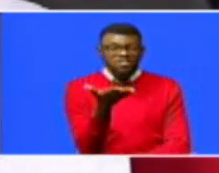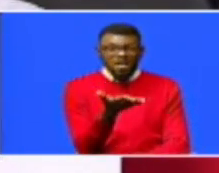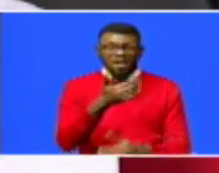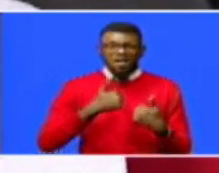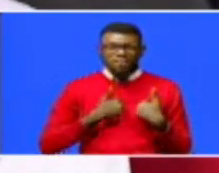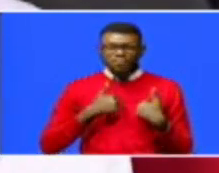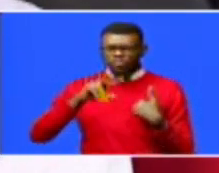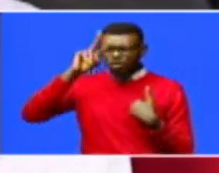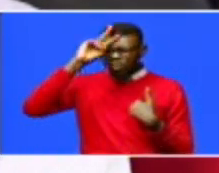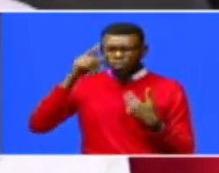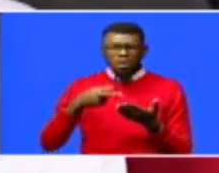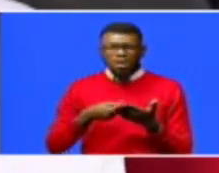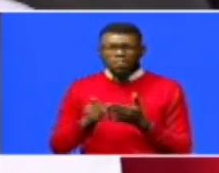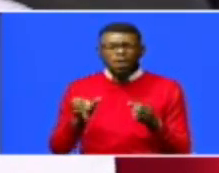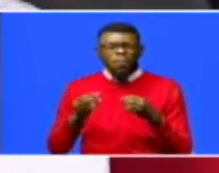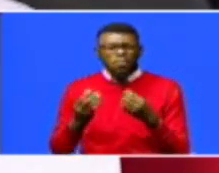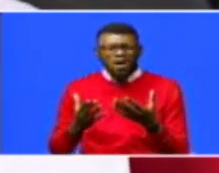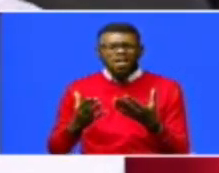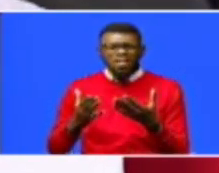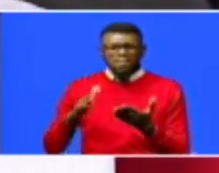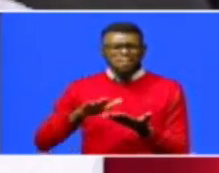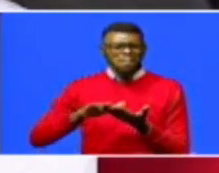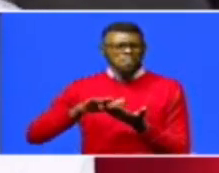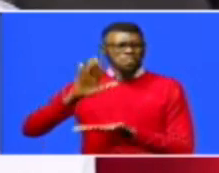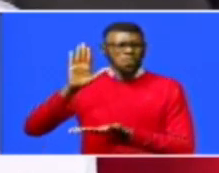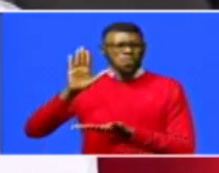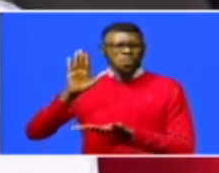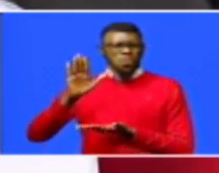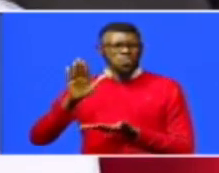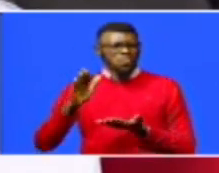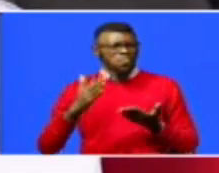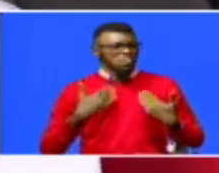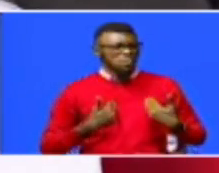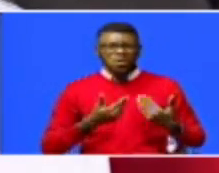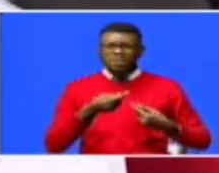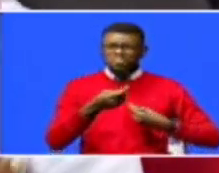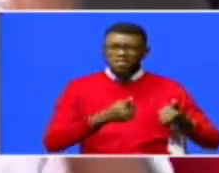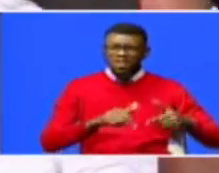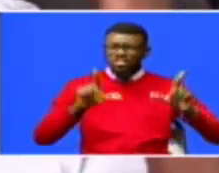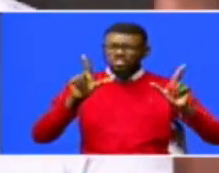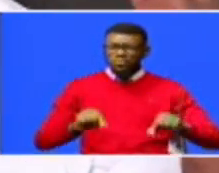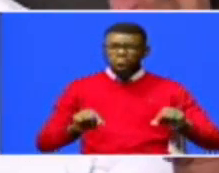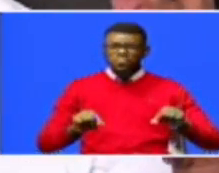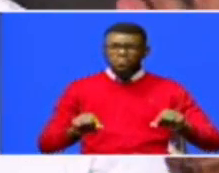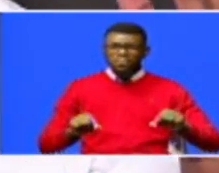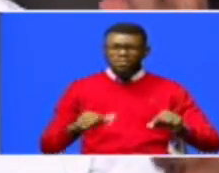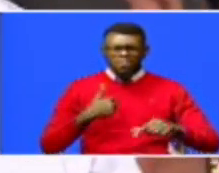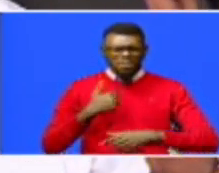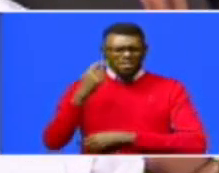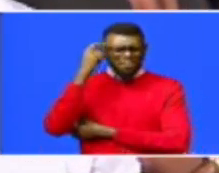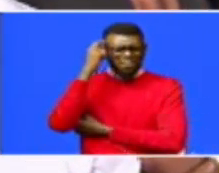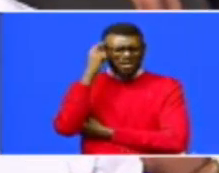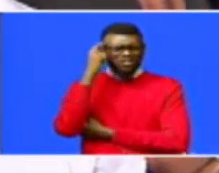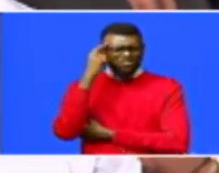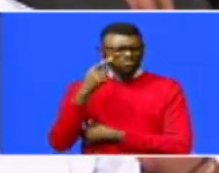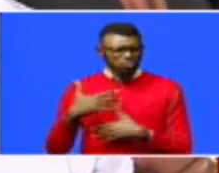the price of a goat would be 5 times more than the price of a human being. And that alone just made my mind